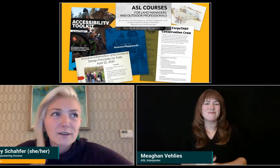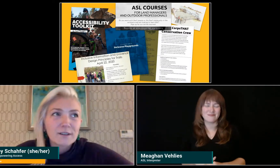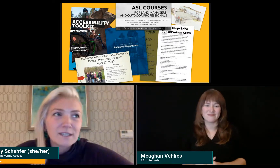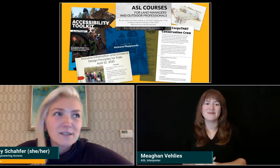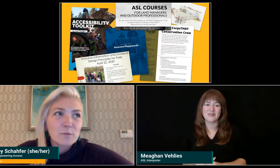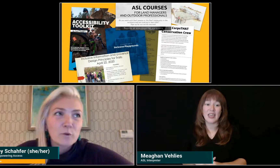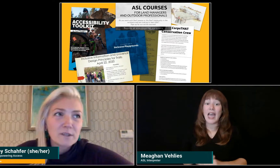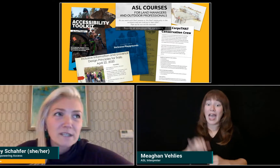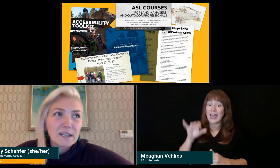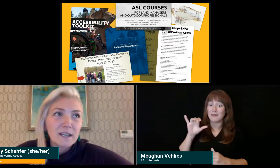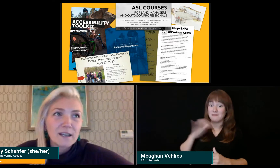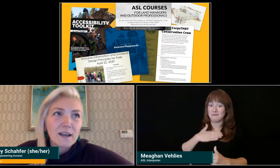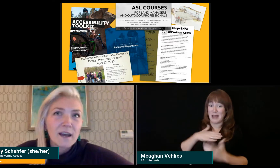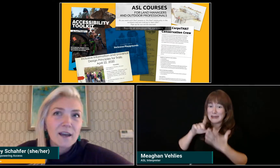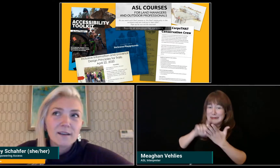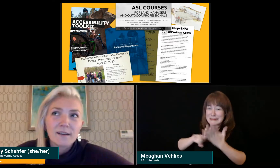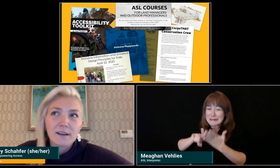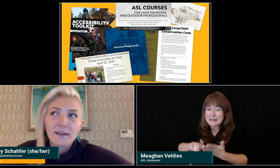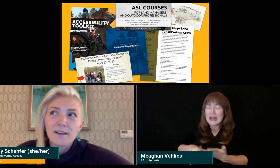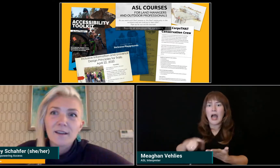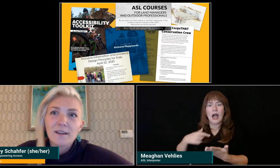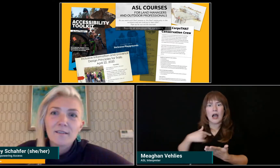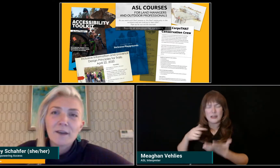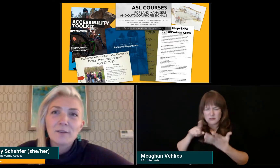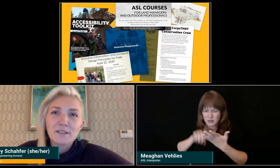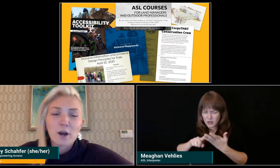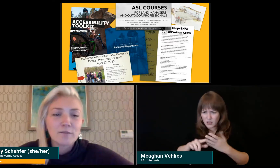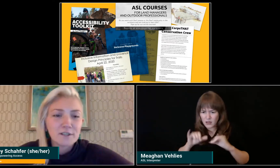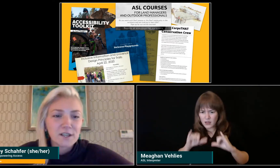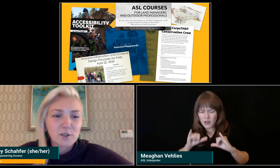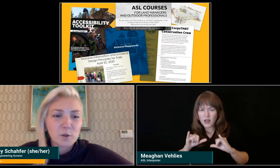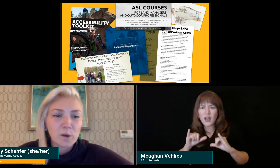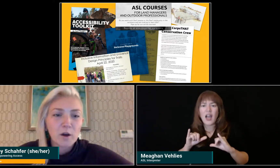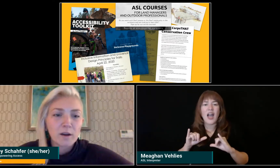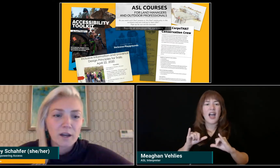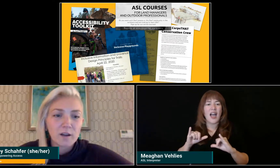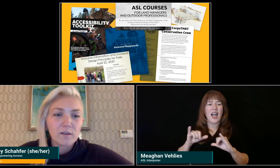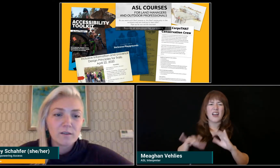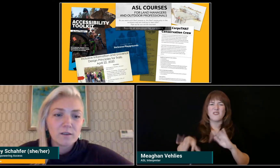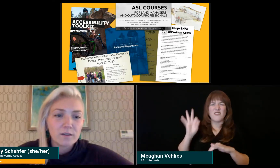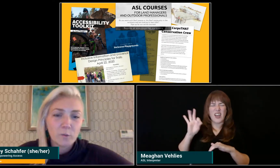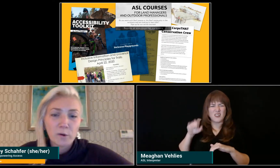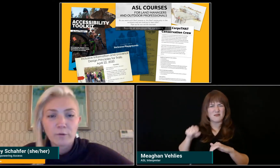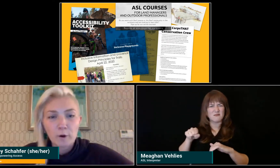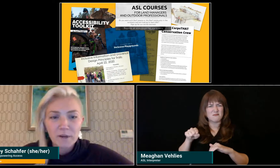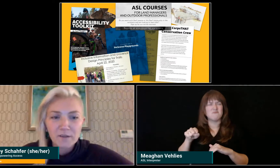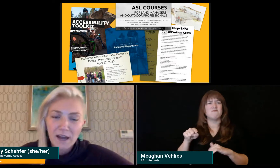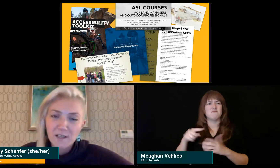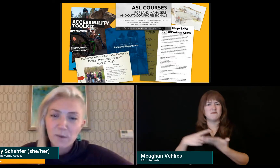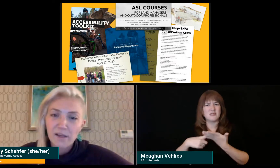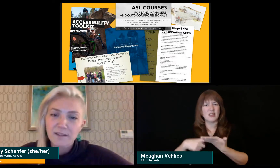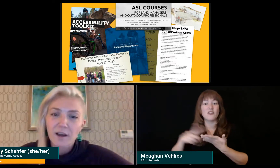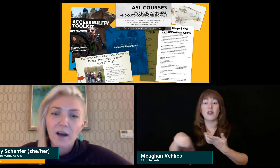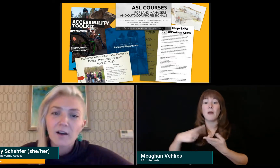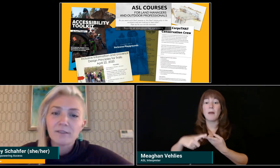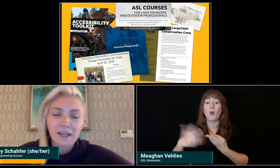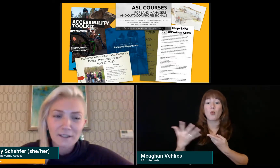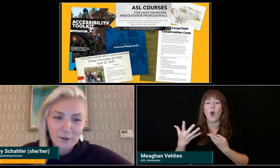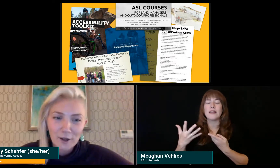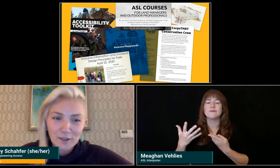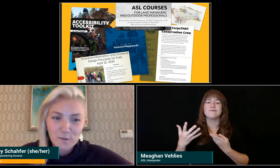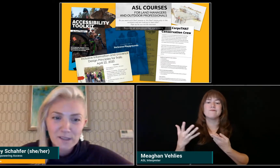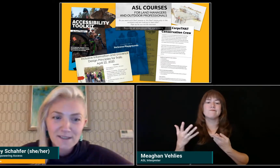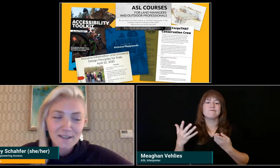research, did some more digging and found this conversation about kind of the performative aspect of